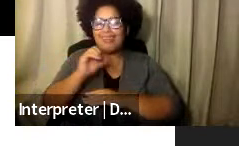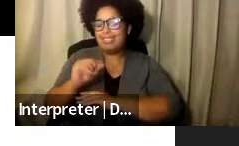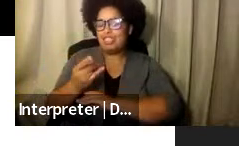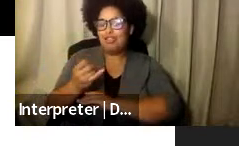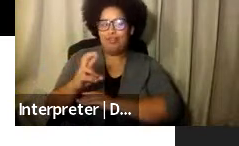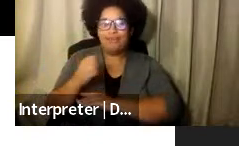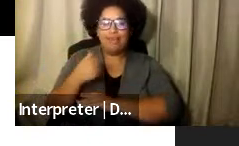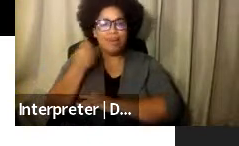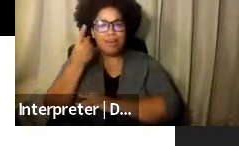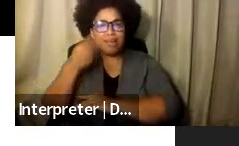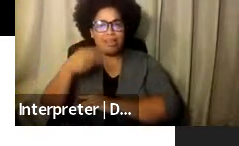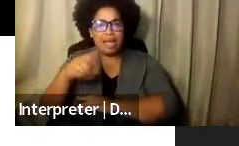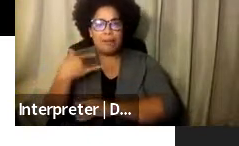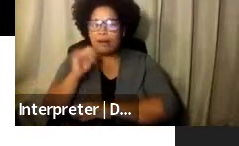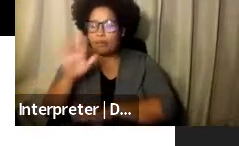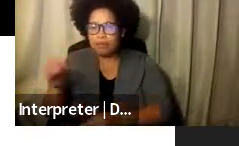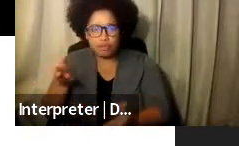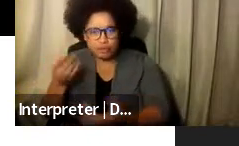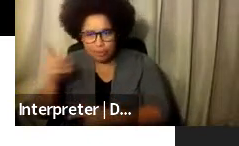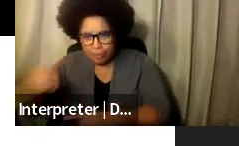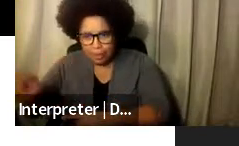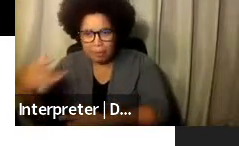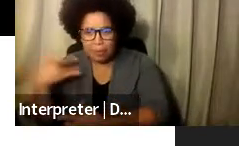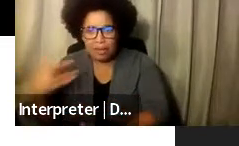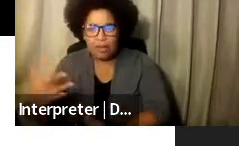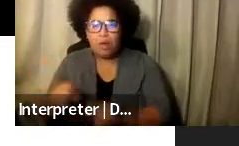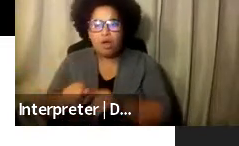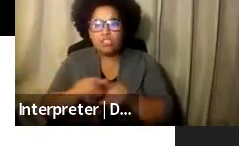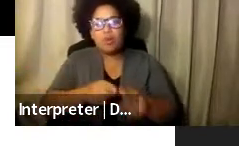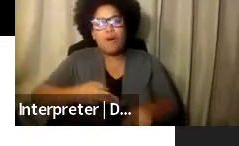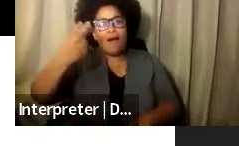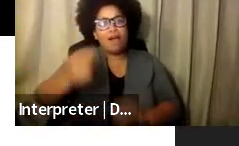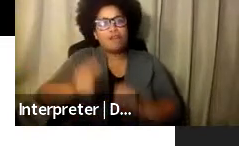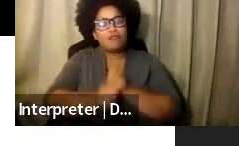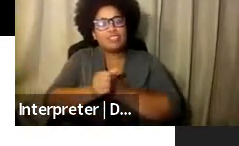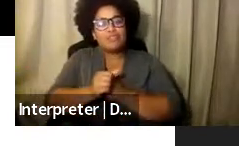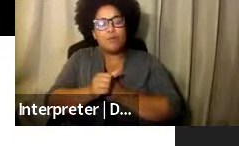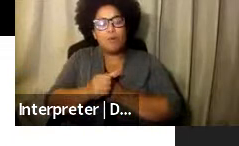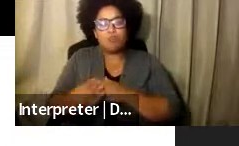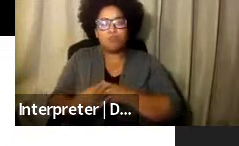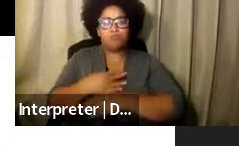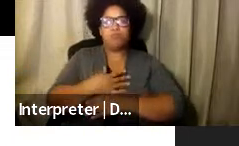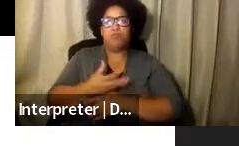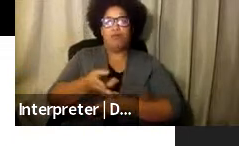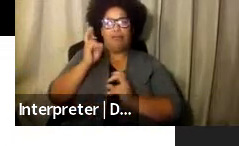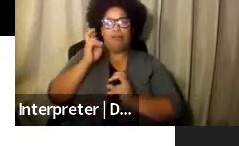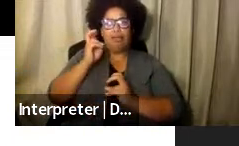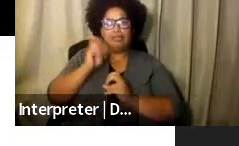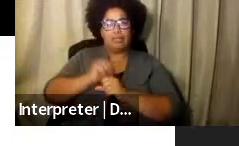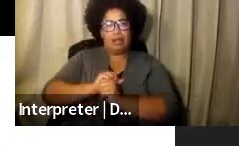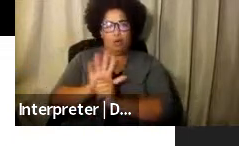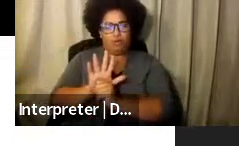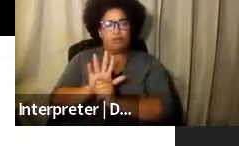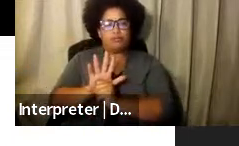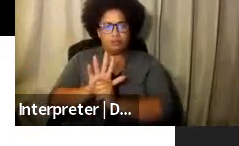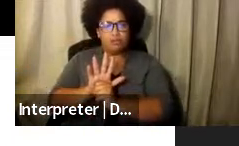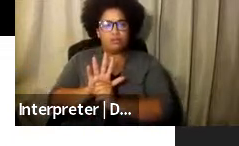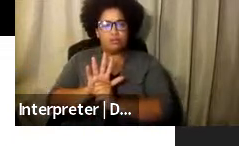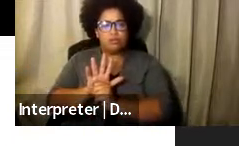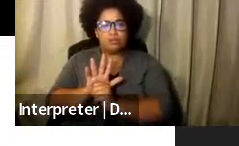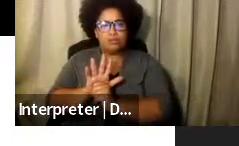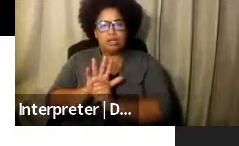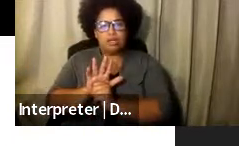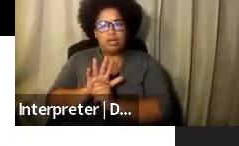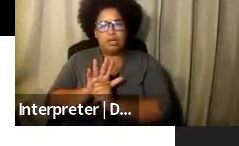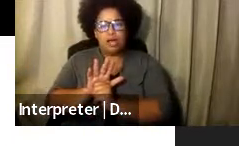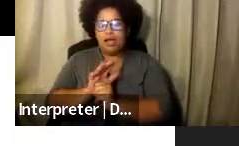not only underserved, but is also at an unusually high risk for being affected by COVID-19 and seeing adverse effects from